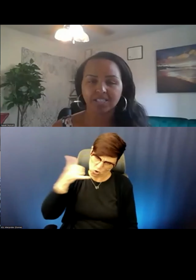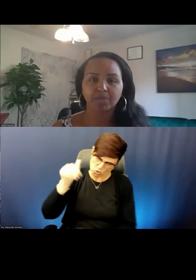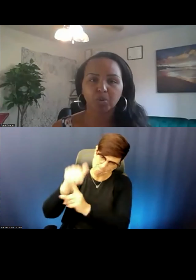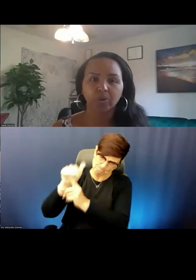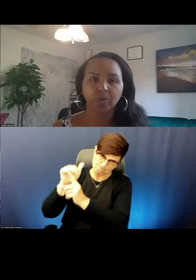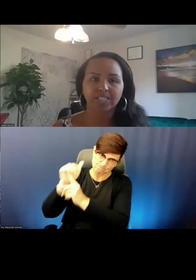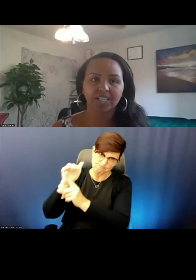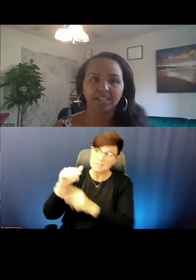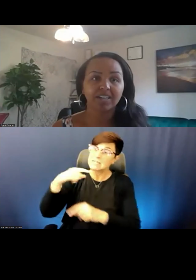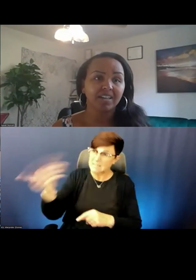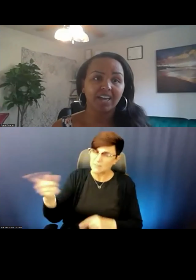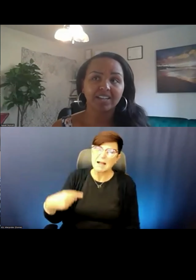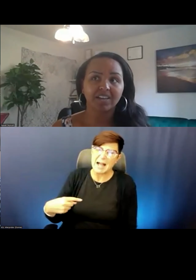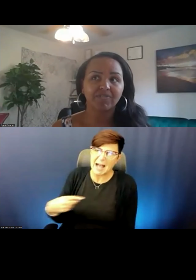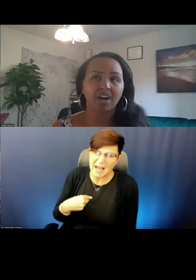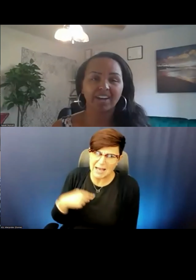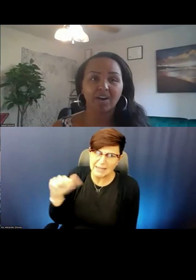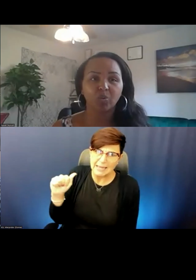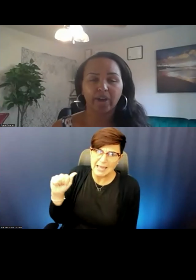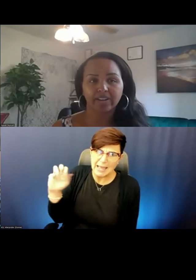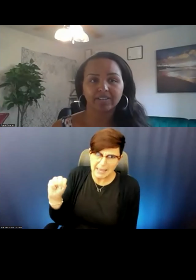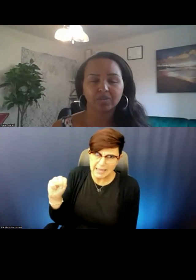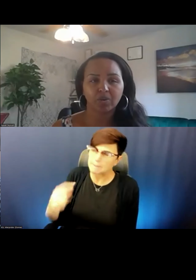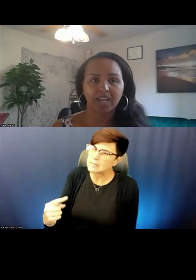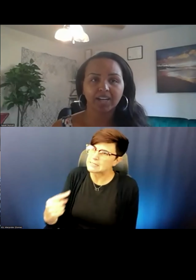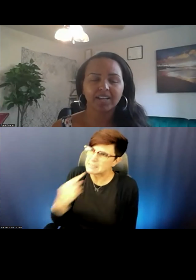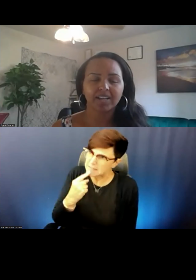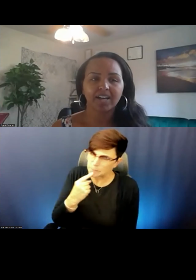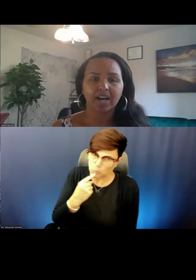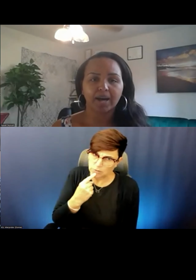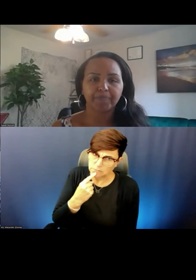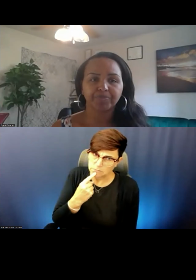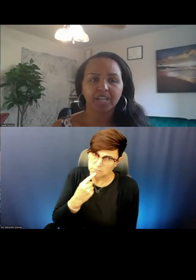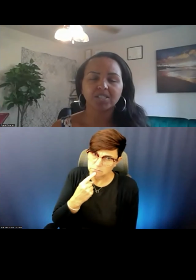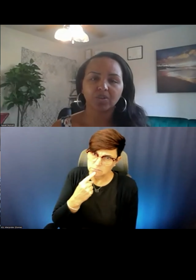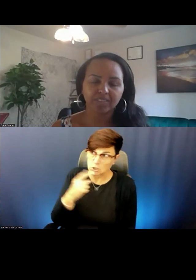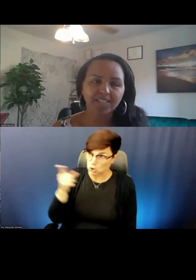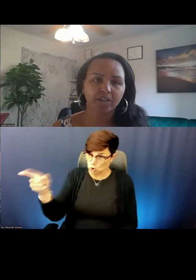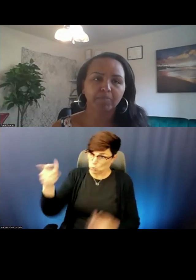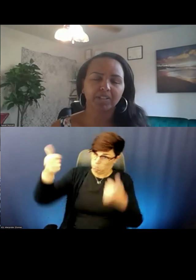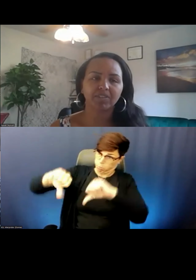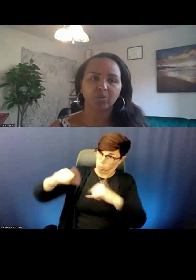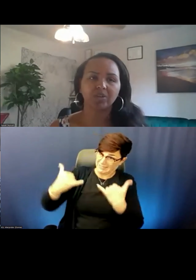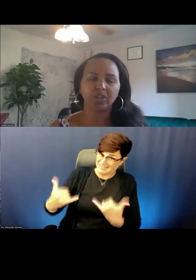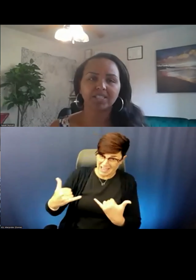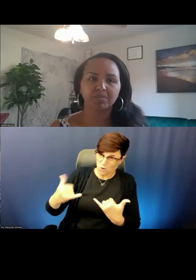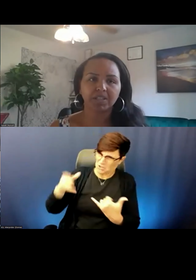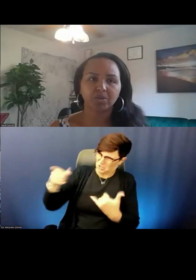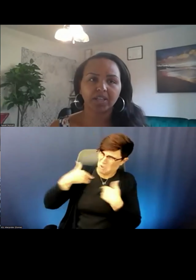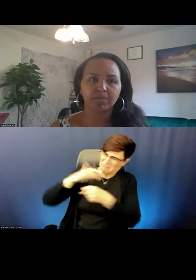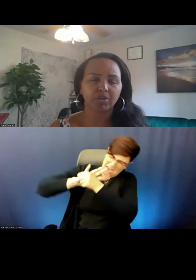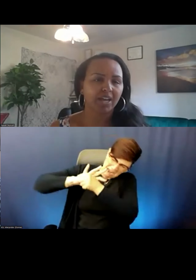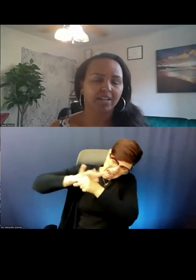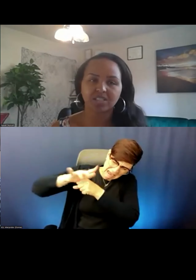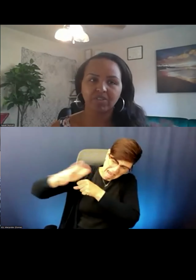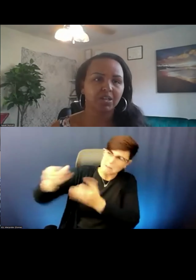really disappointing. And if not now, when, right? And so that's what I believe that we need to be